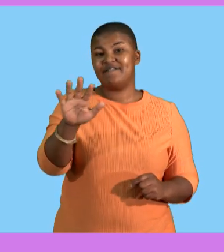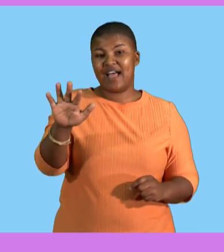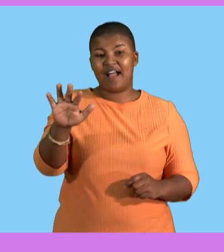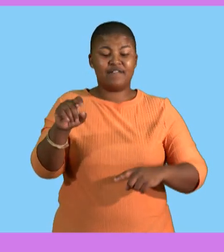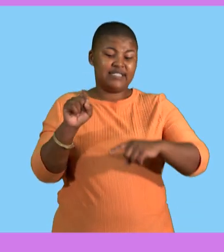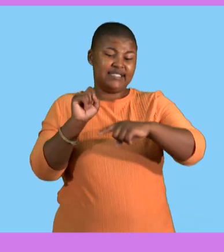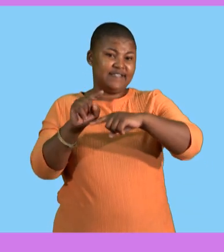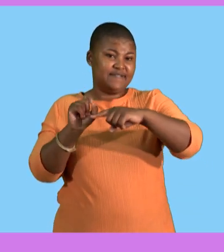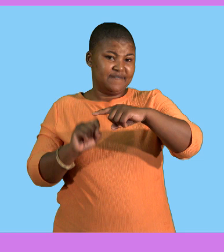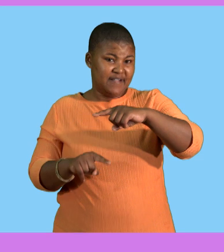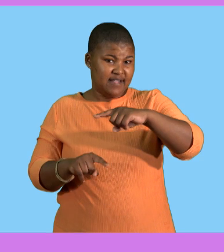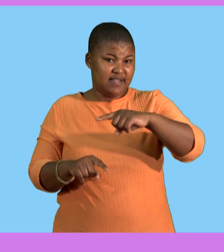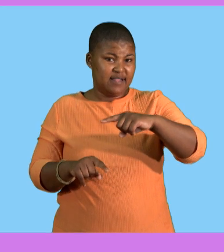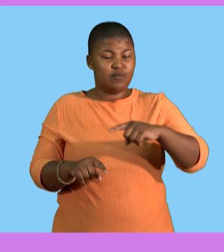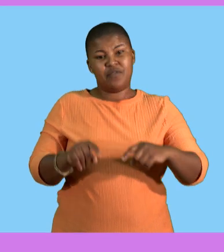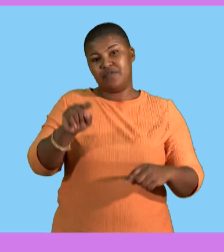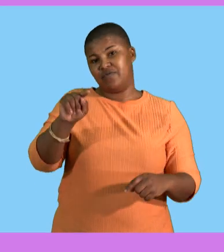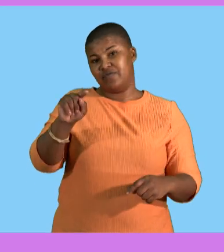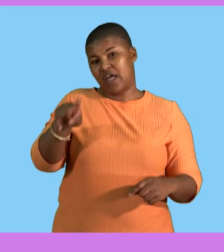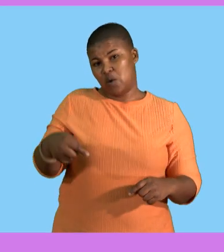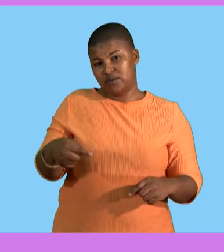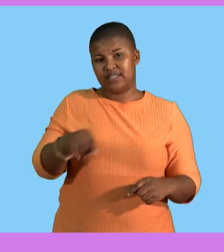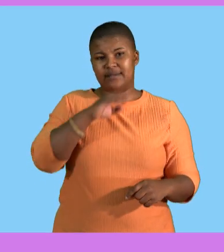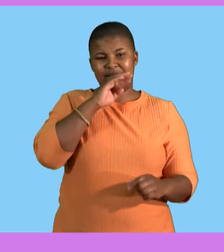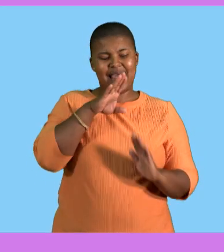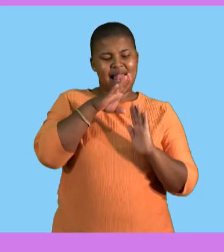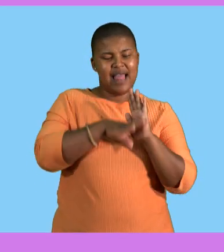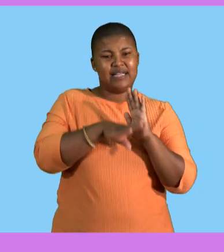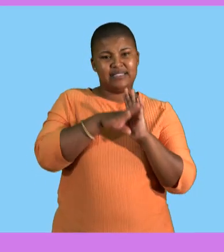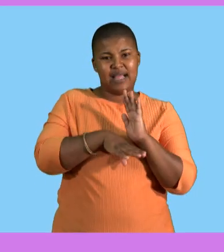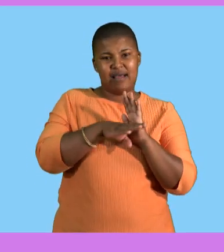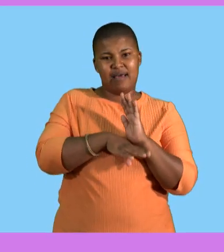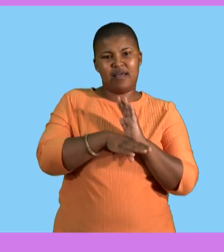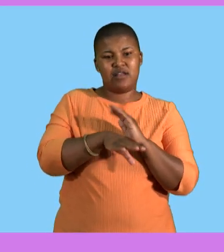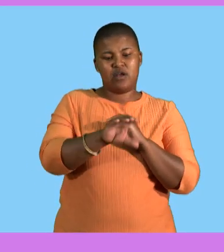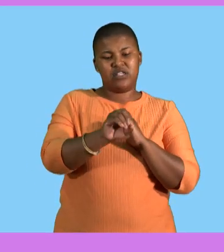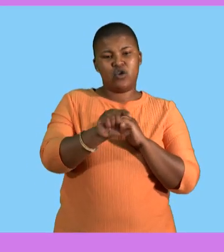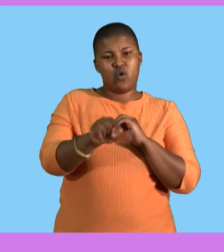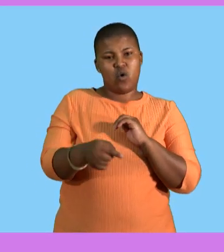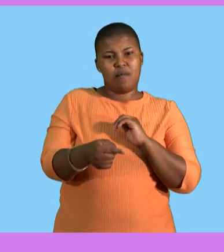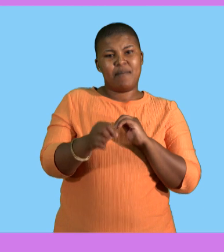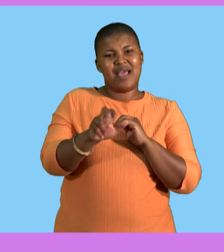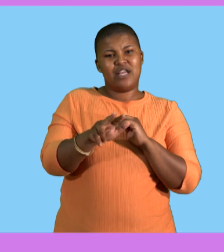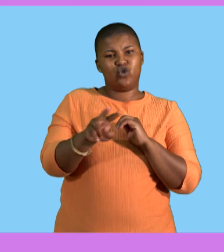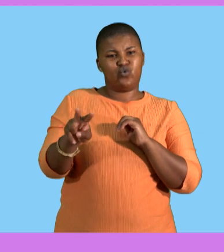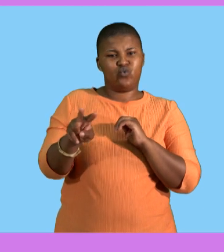by 1,000. So the length is less than a meter.